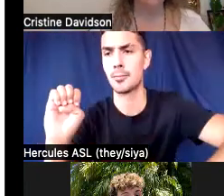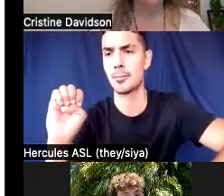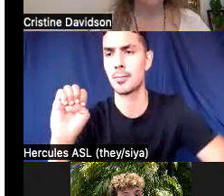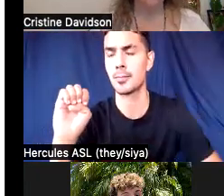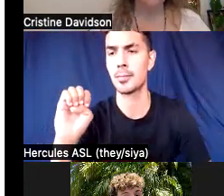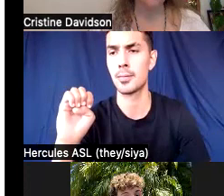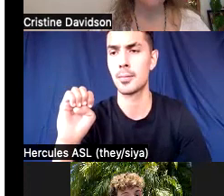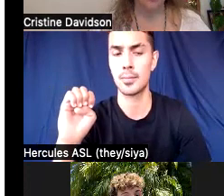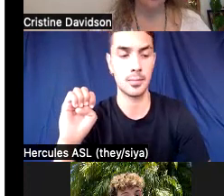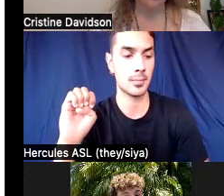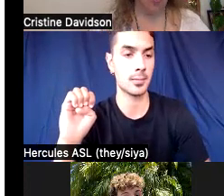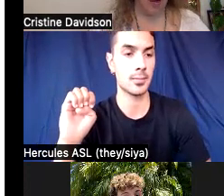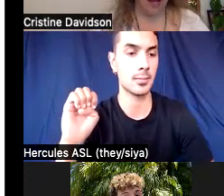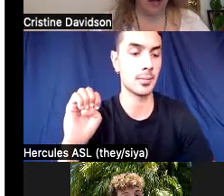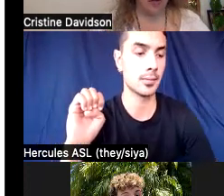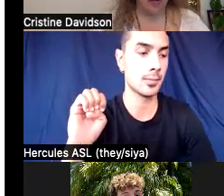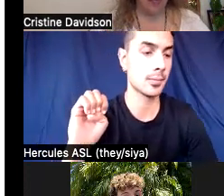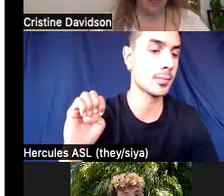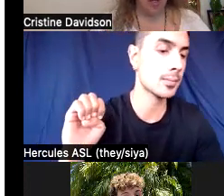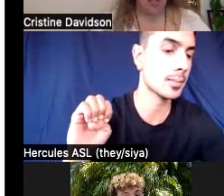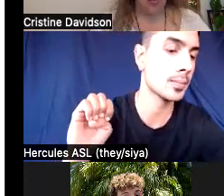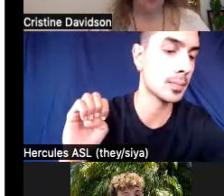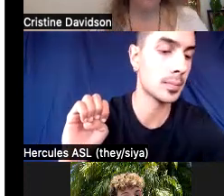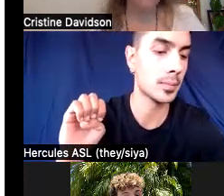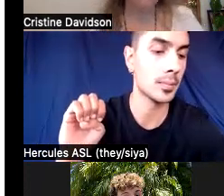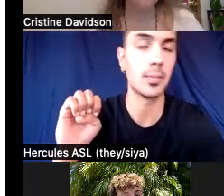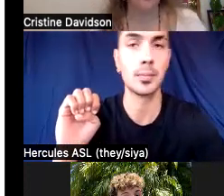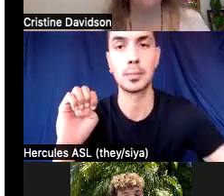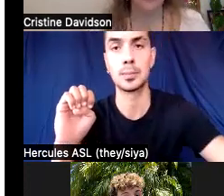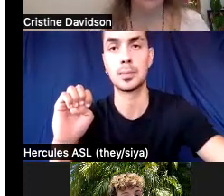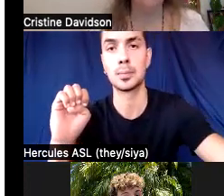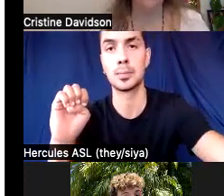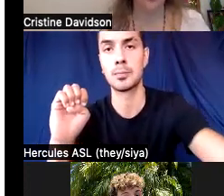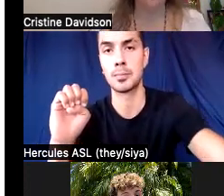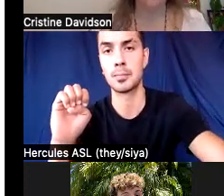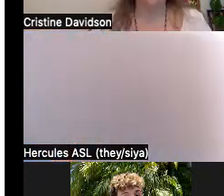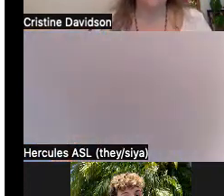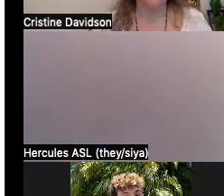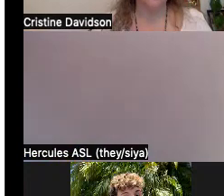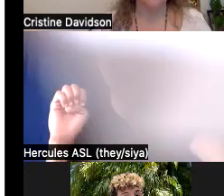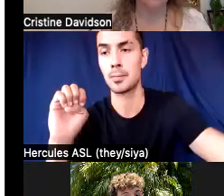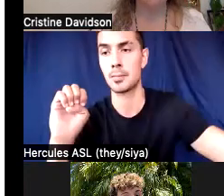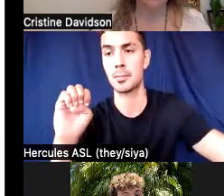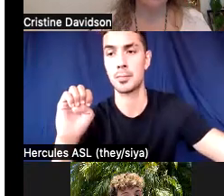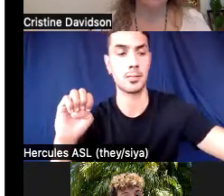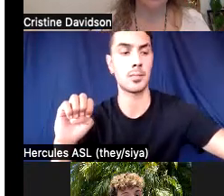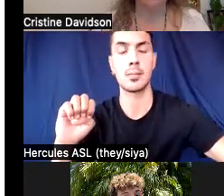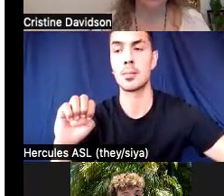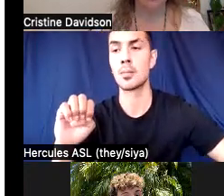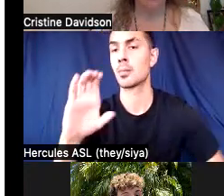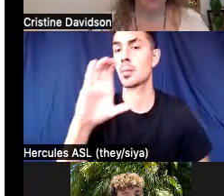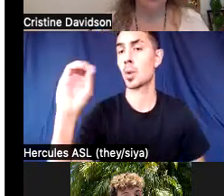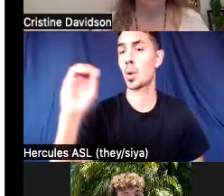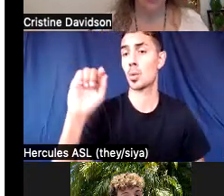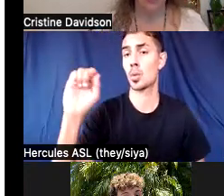So I can just, you know, add, so co-occurrence could be for sure that something's good is happening at the same time